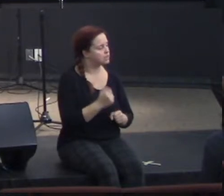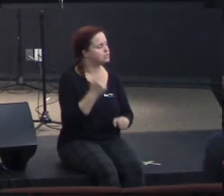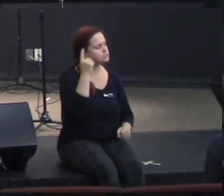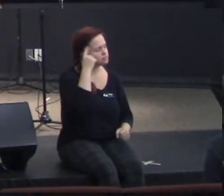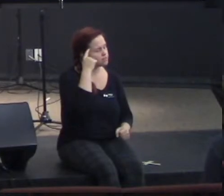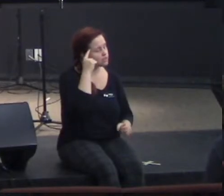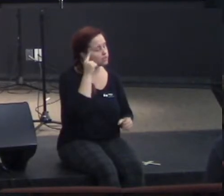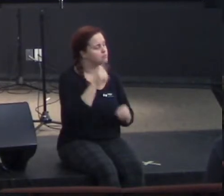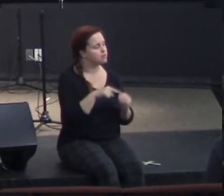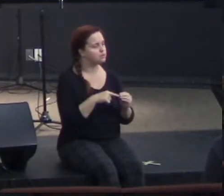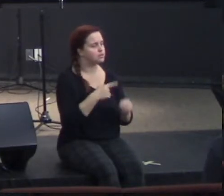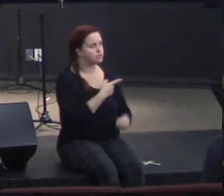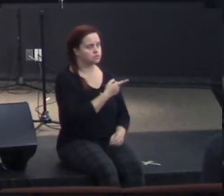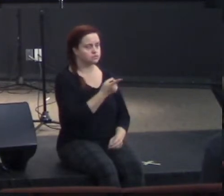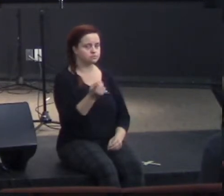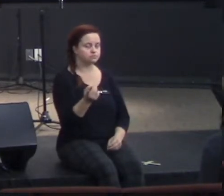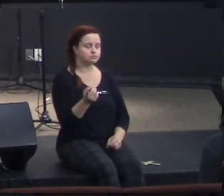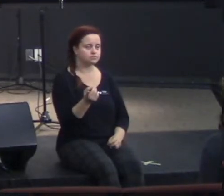about you.